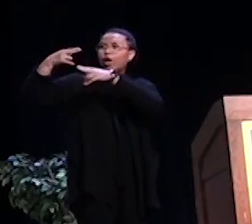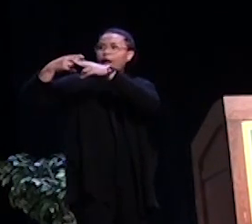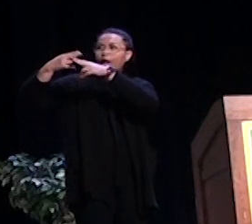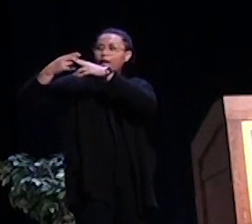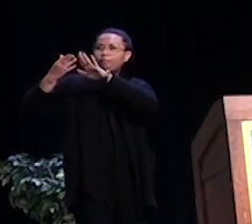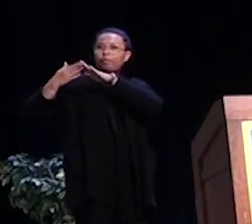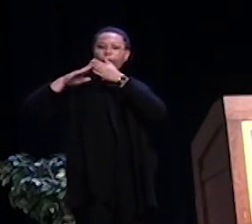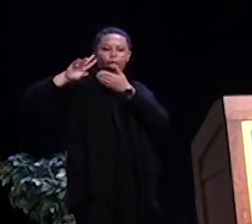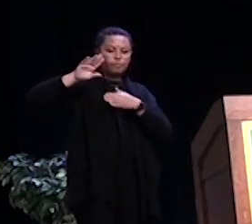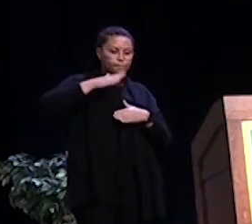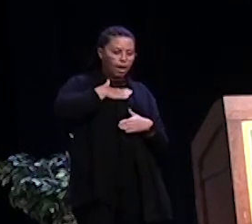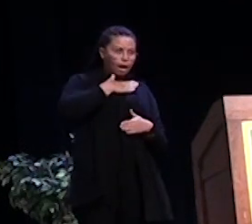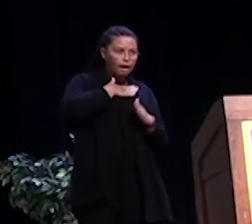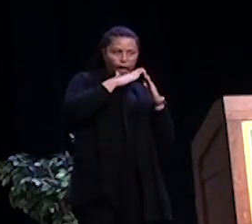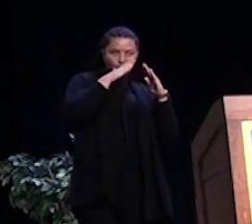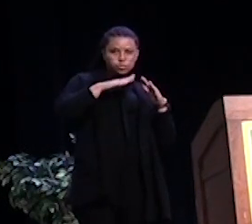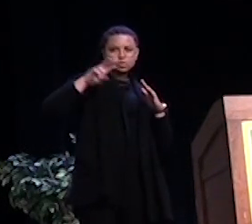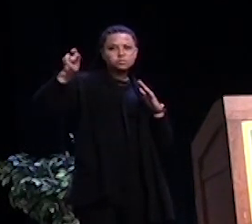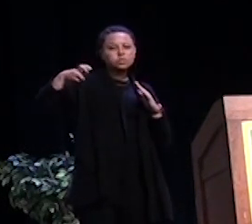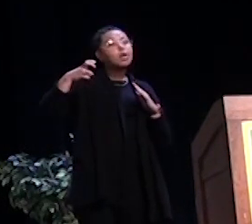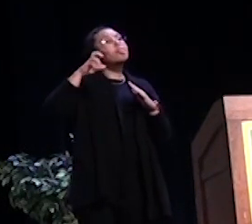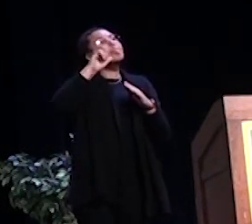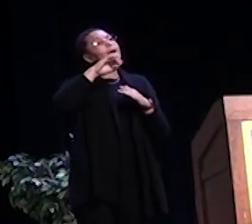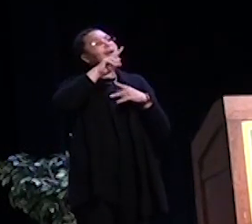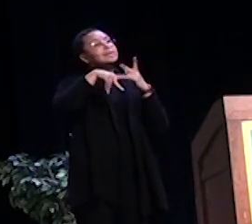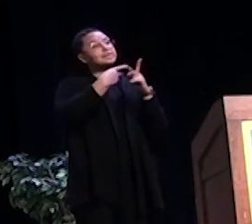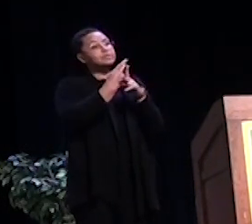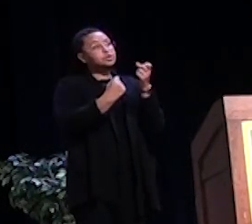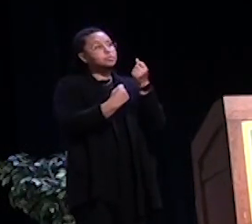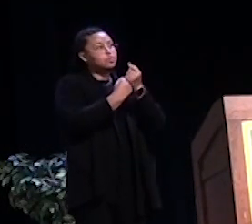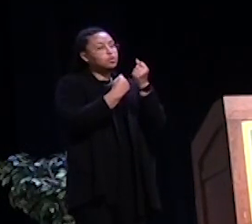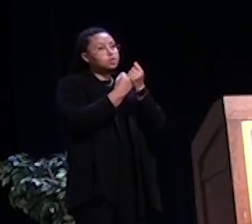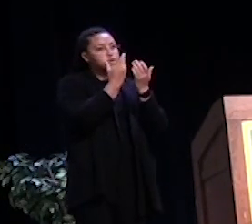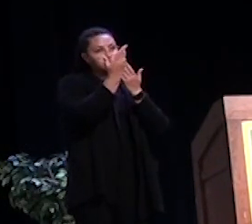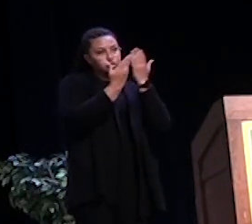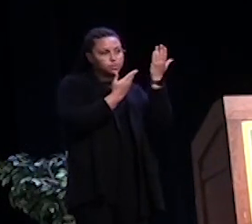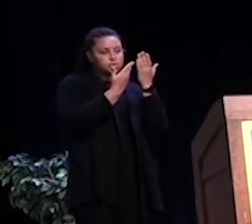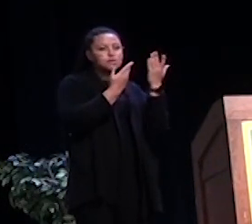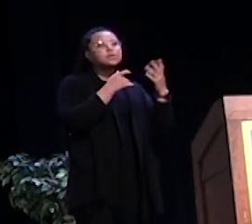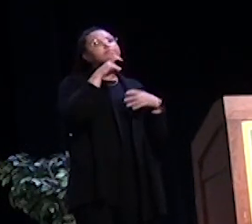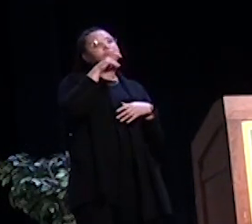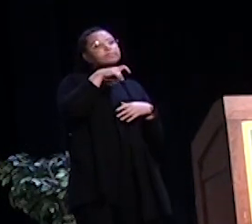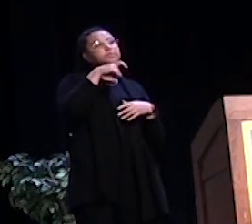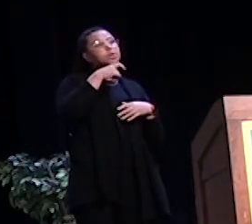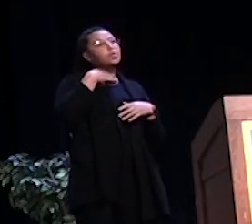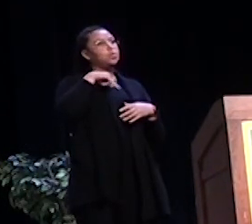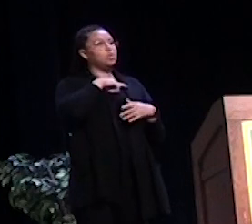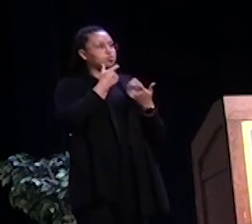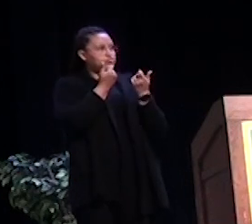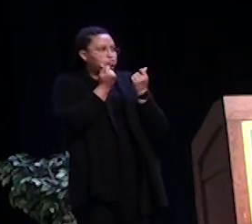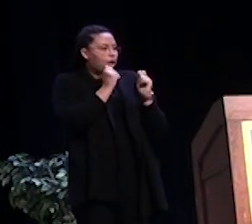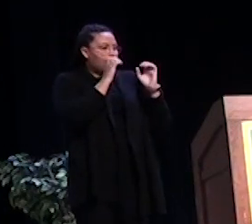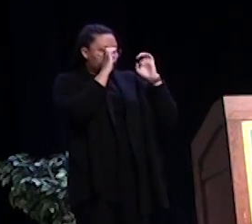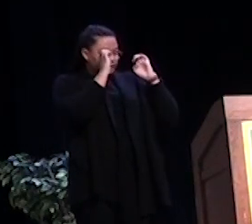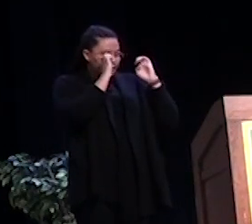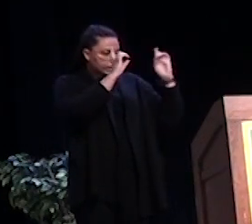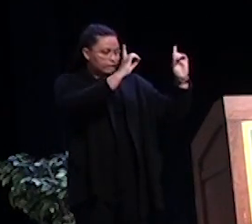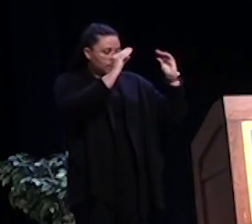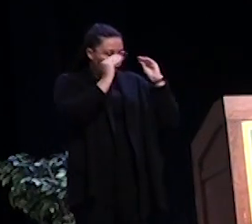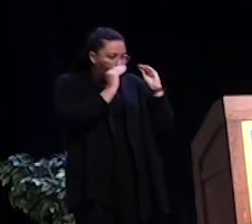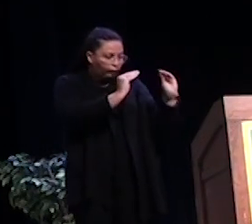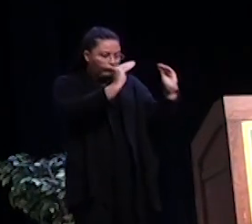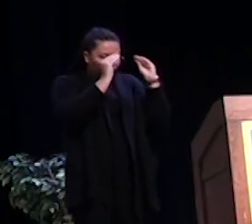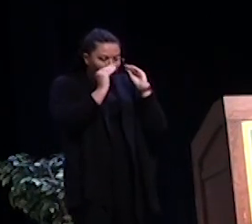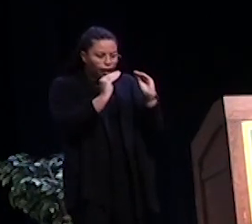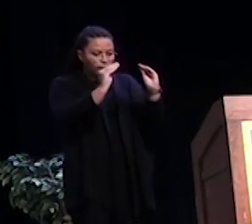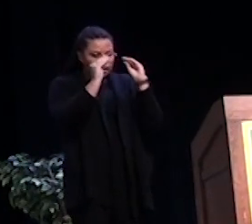the types of support services that seniors need, and we're trying to gear our education toward those types of programs and